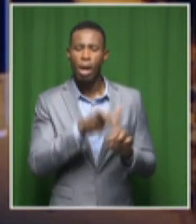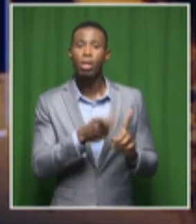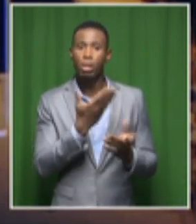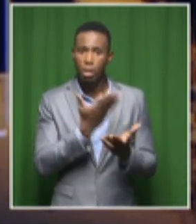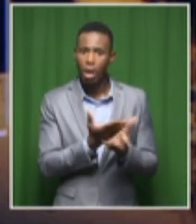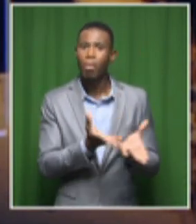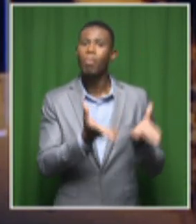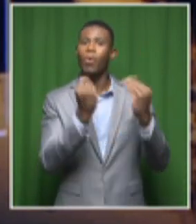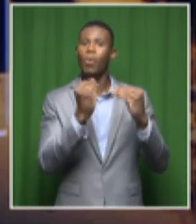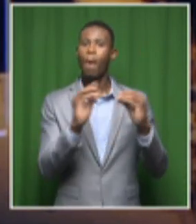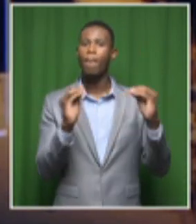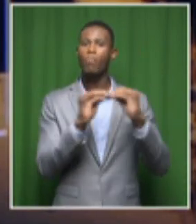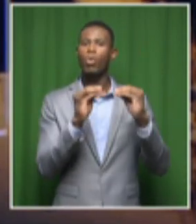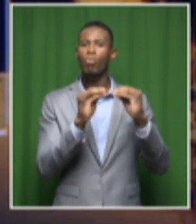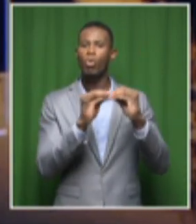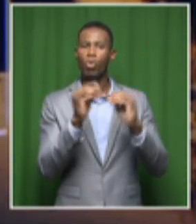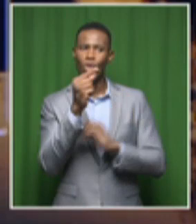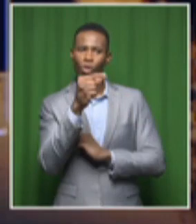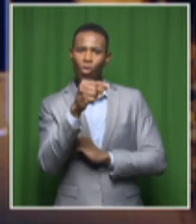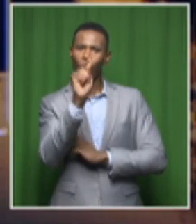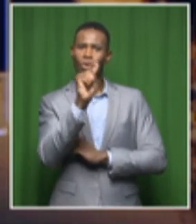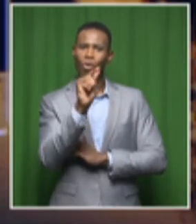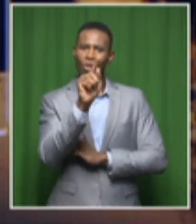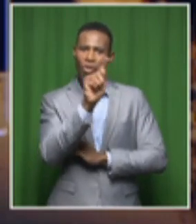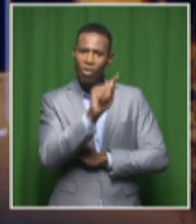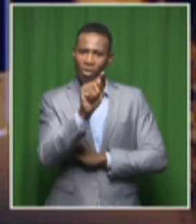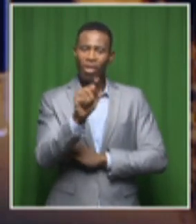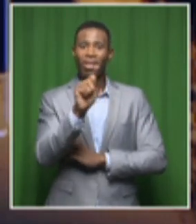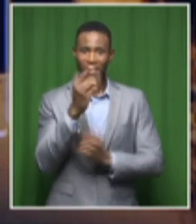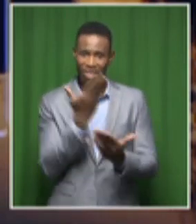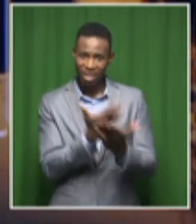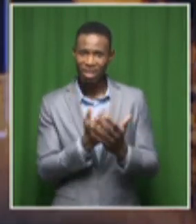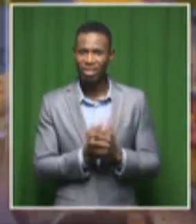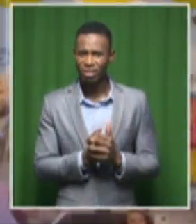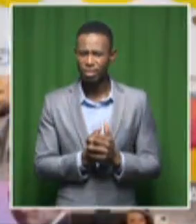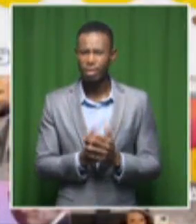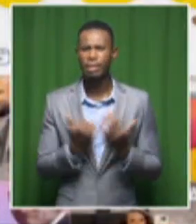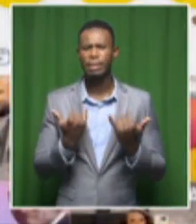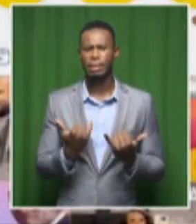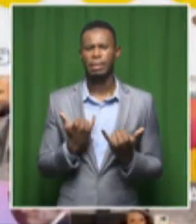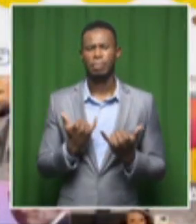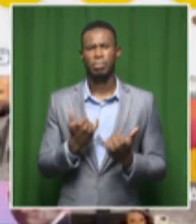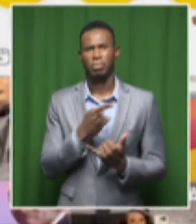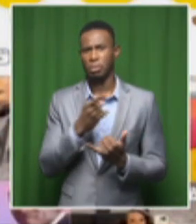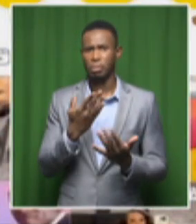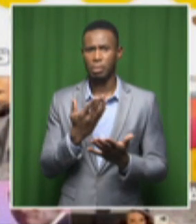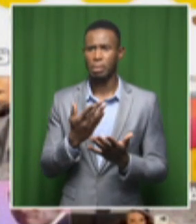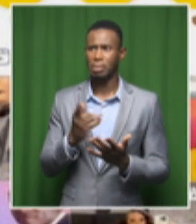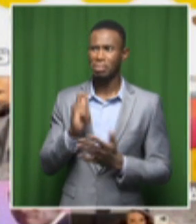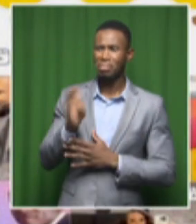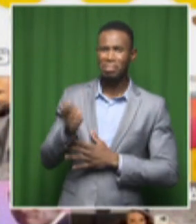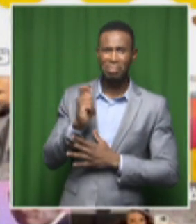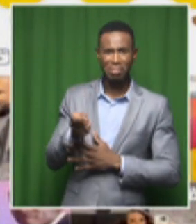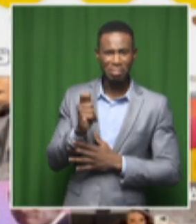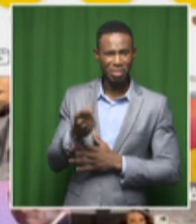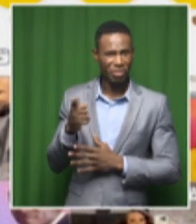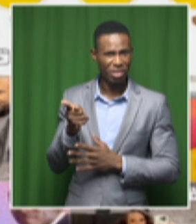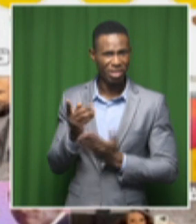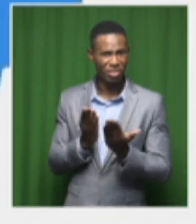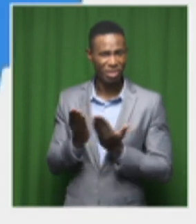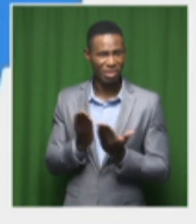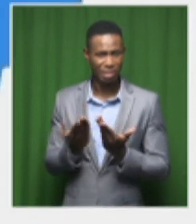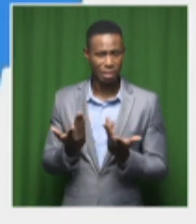normal everyday user does have access to it. Now, the big question is if it's worth the cost and effort. Now, this service,